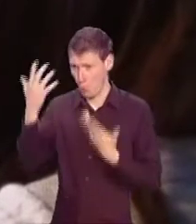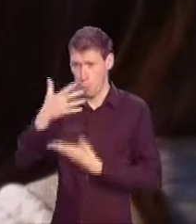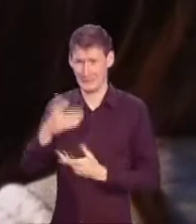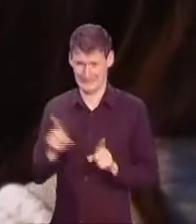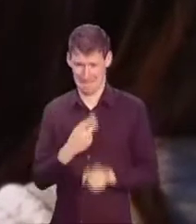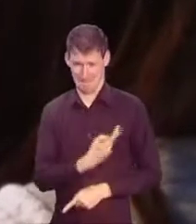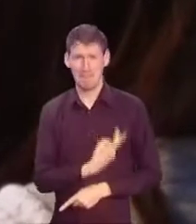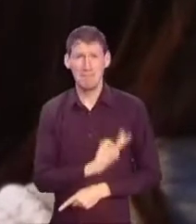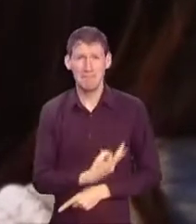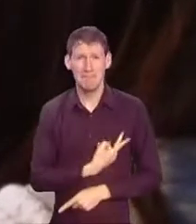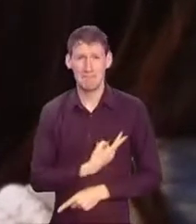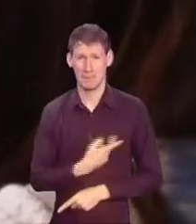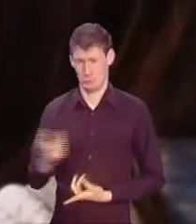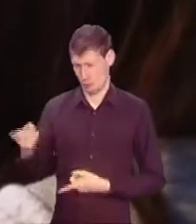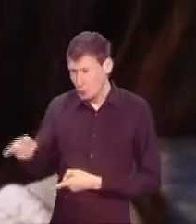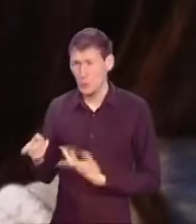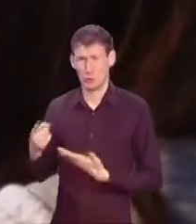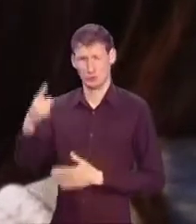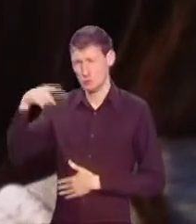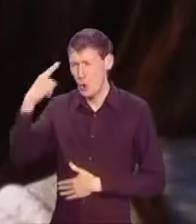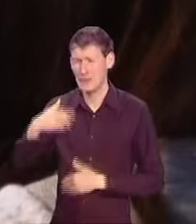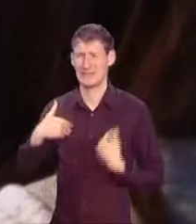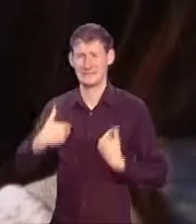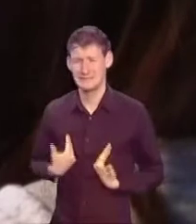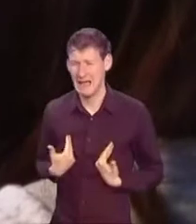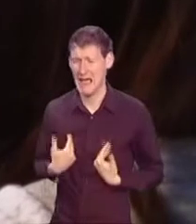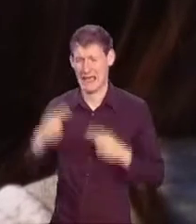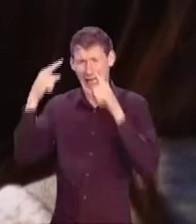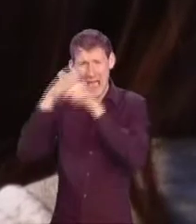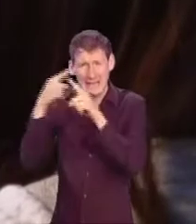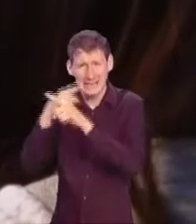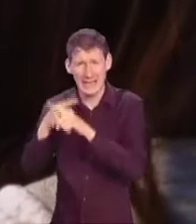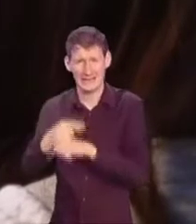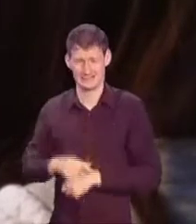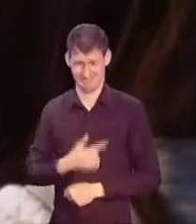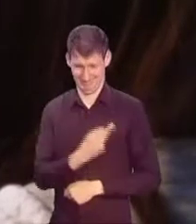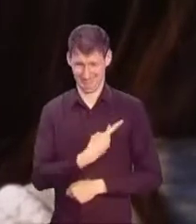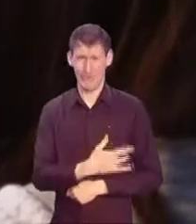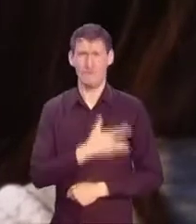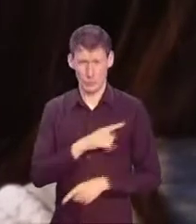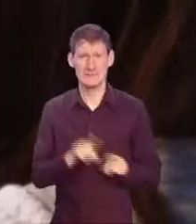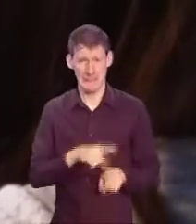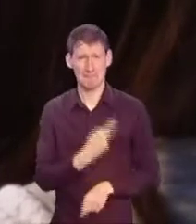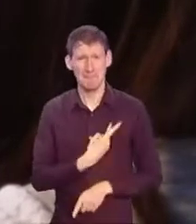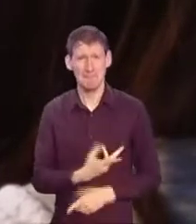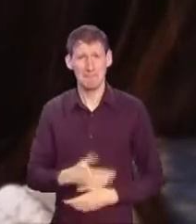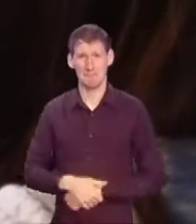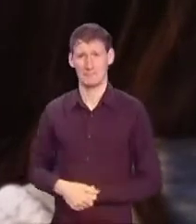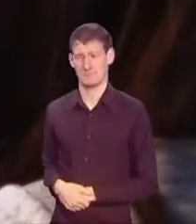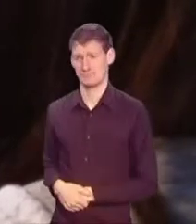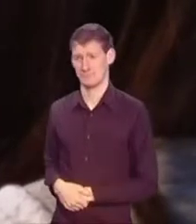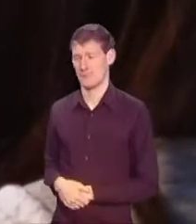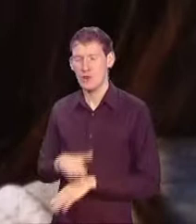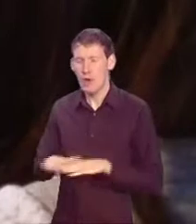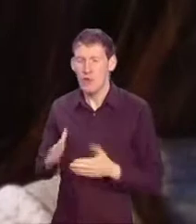as me. All this with you, the noises, tiredness, headaches. She thinks the same as me.